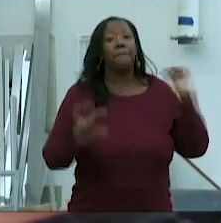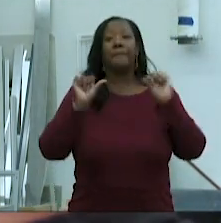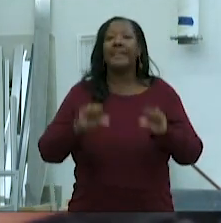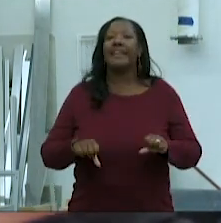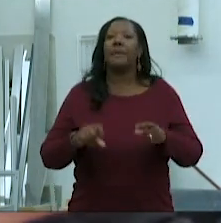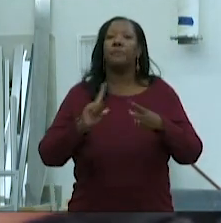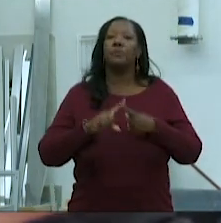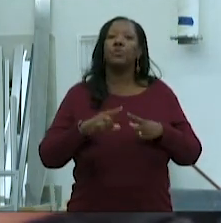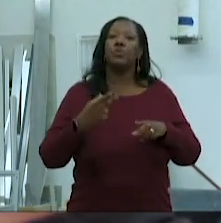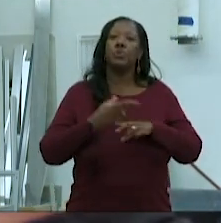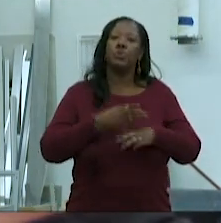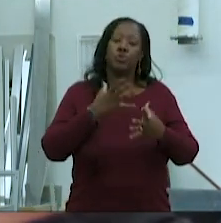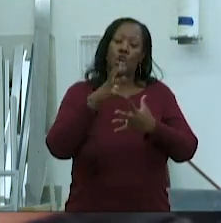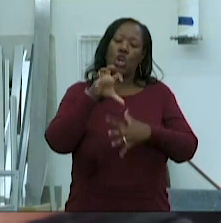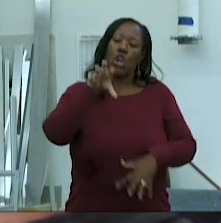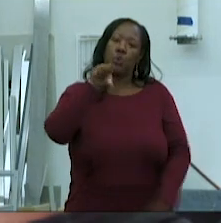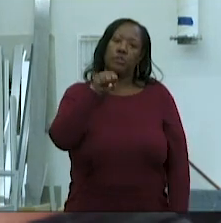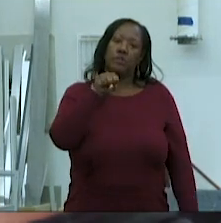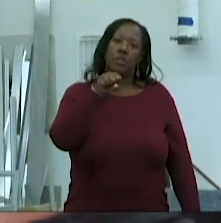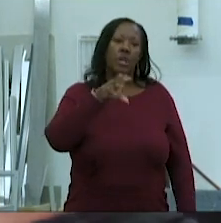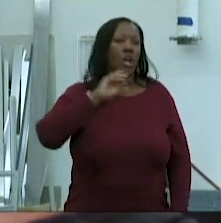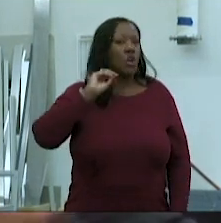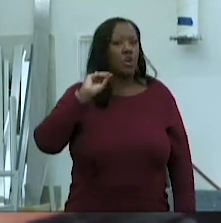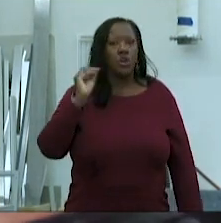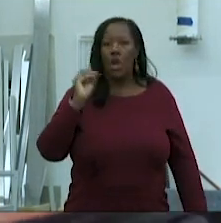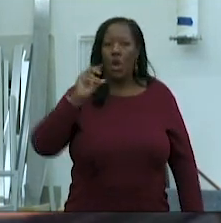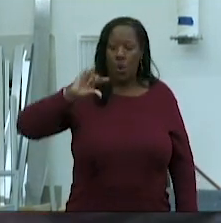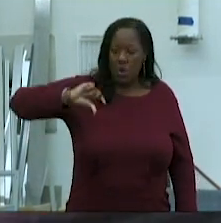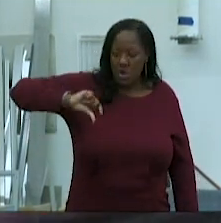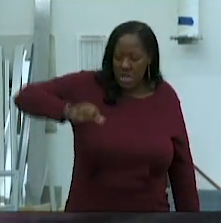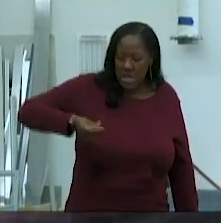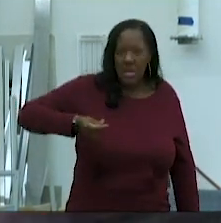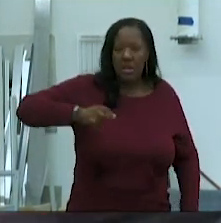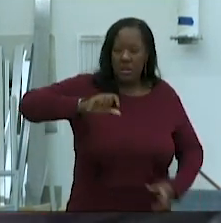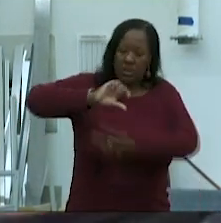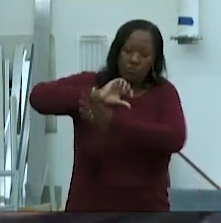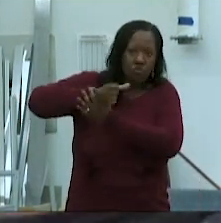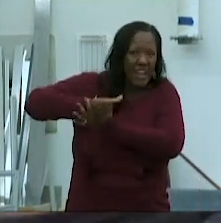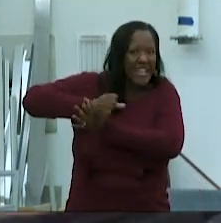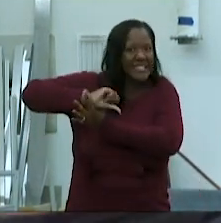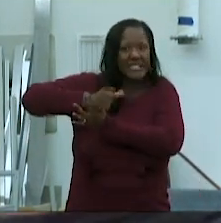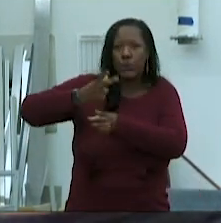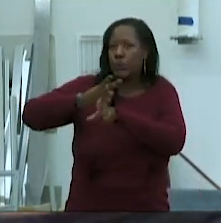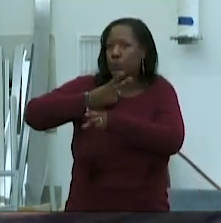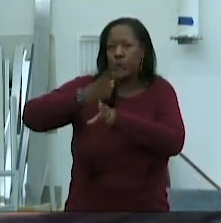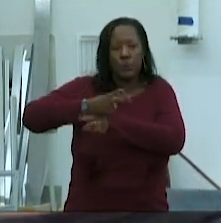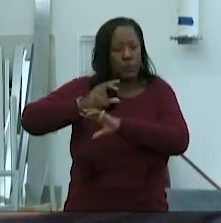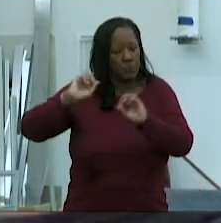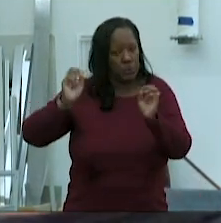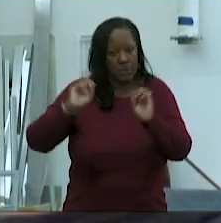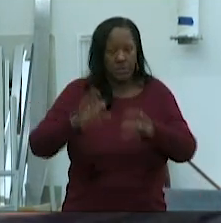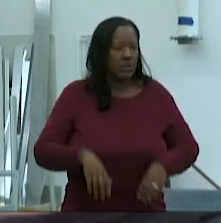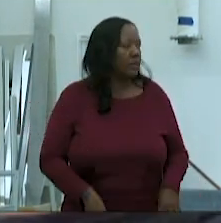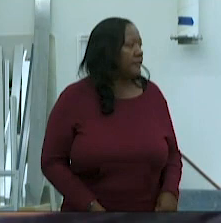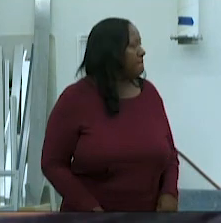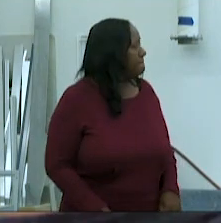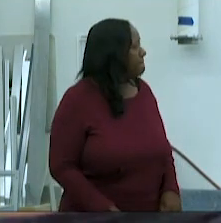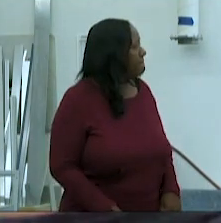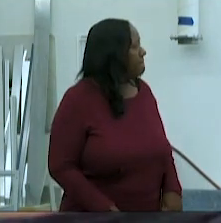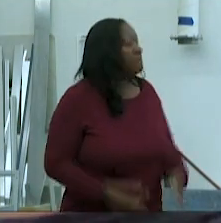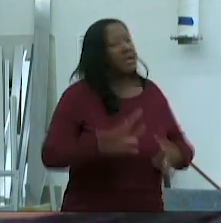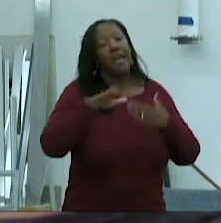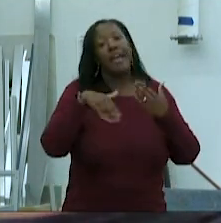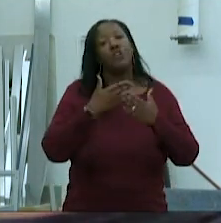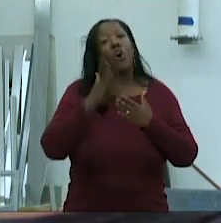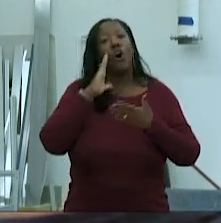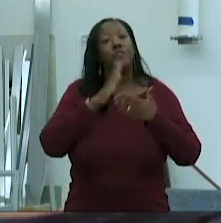closed fist, no tight grasping or twisting of your wrist, and all the parts to operate